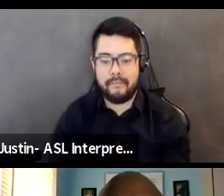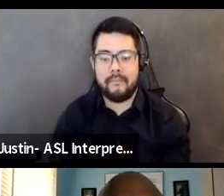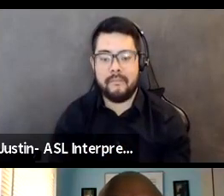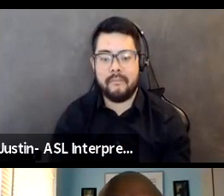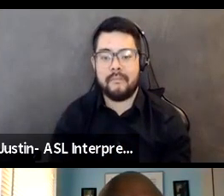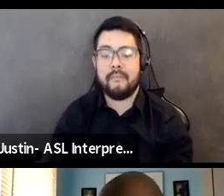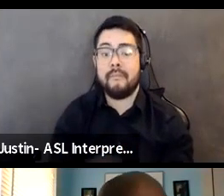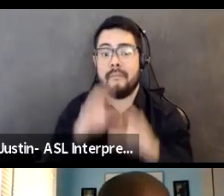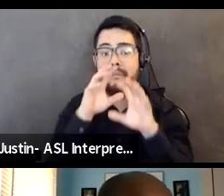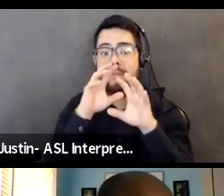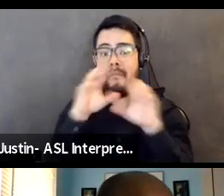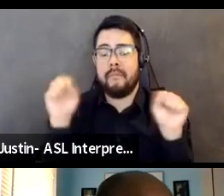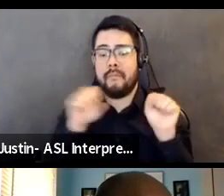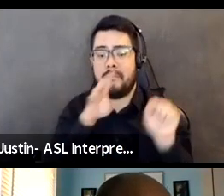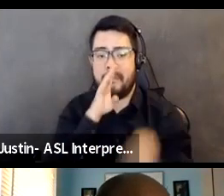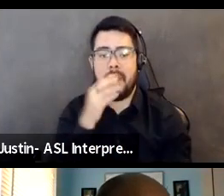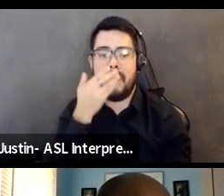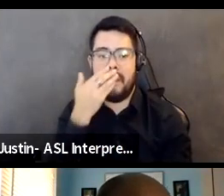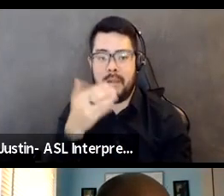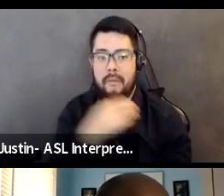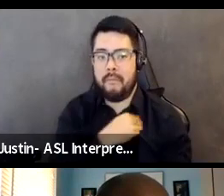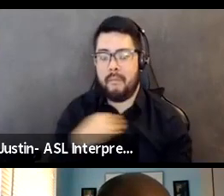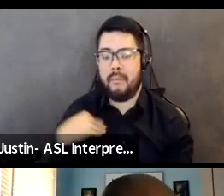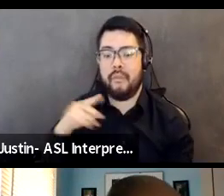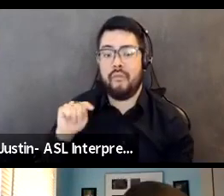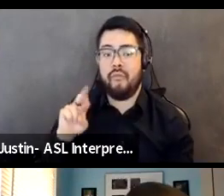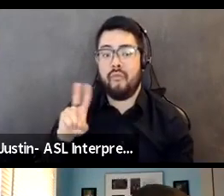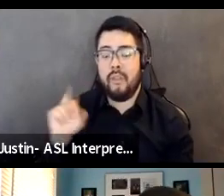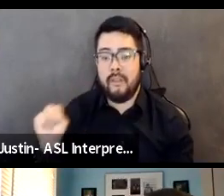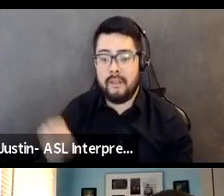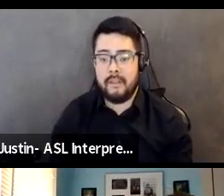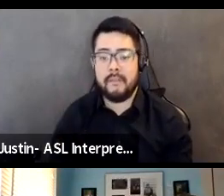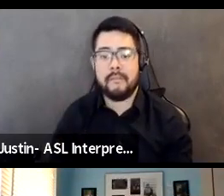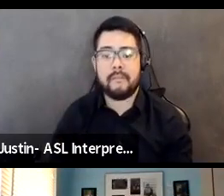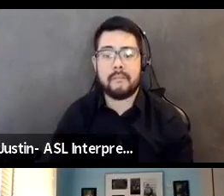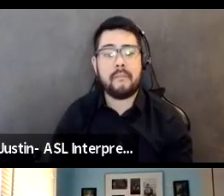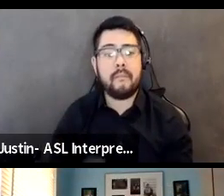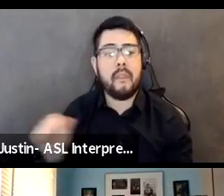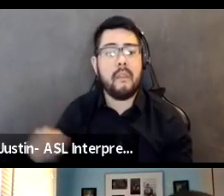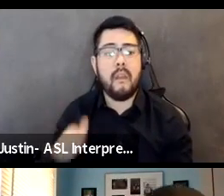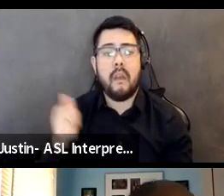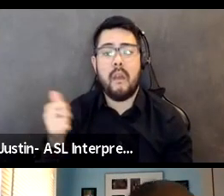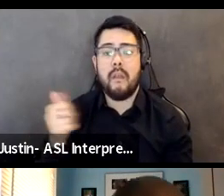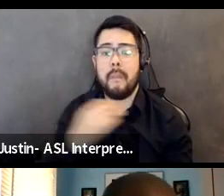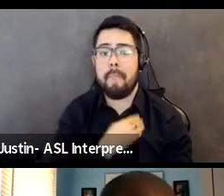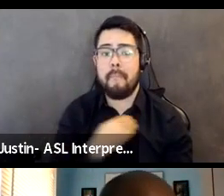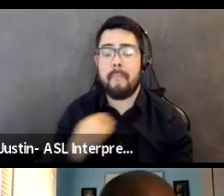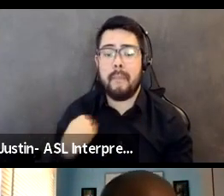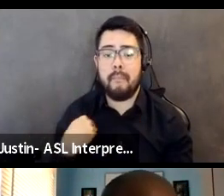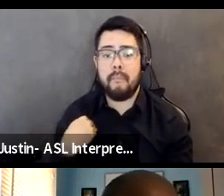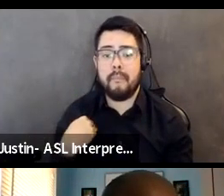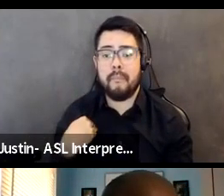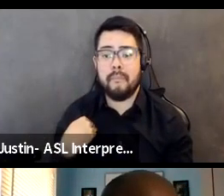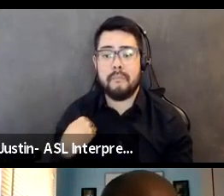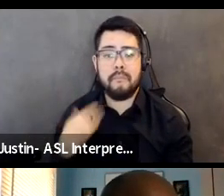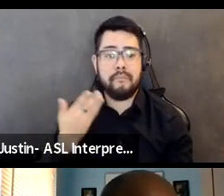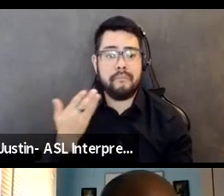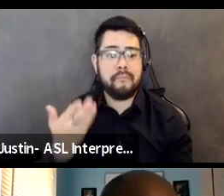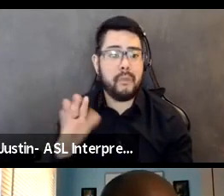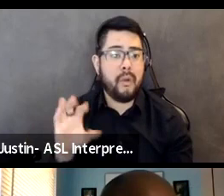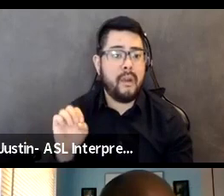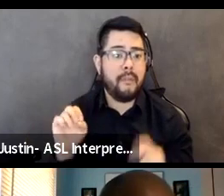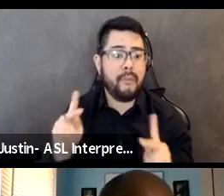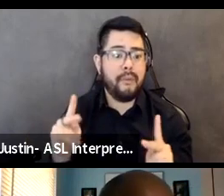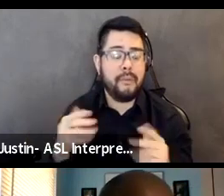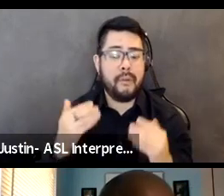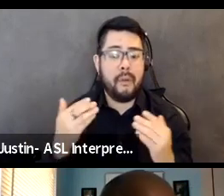thank you member trusts uh to know other members um you'll have opportunities when after the